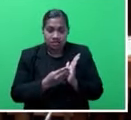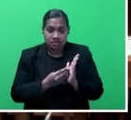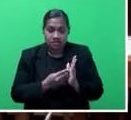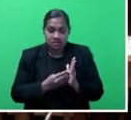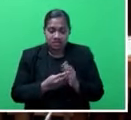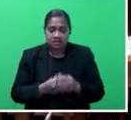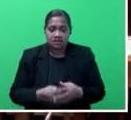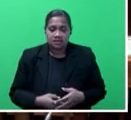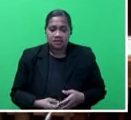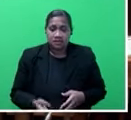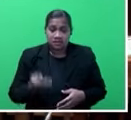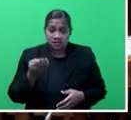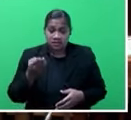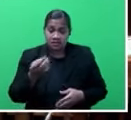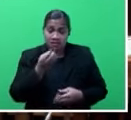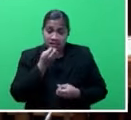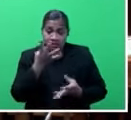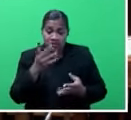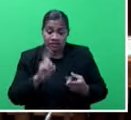that, firstly,